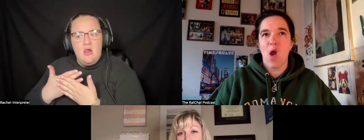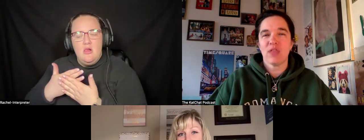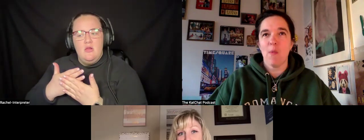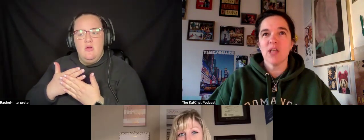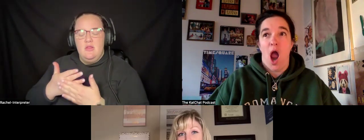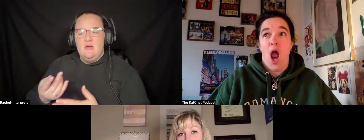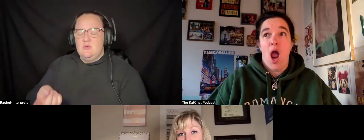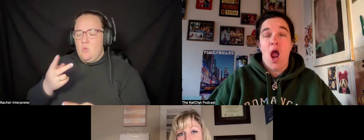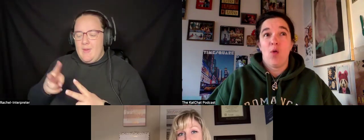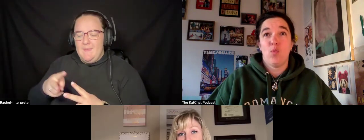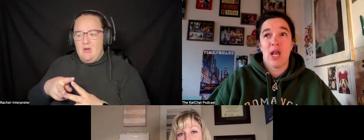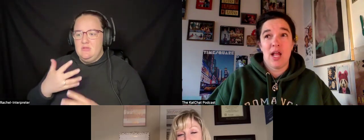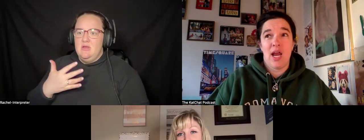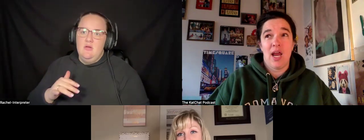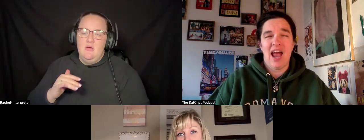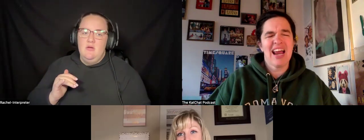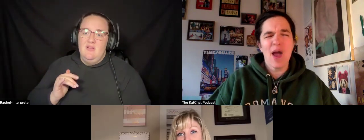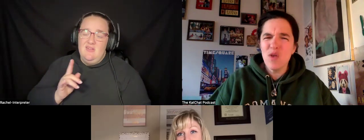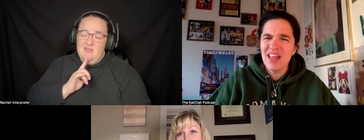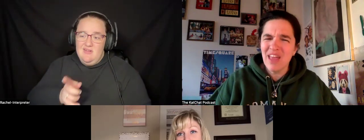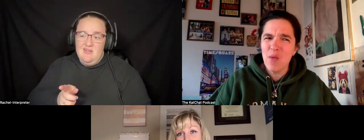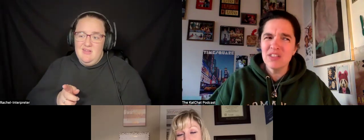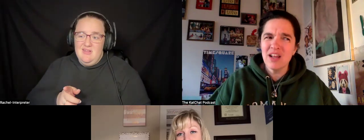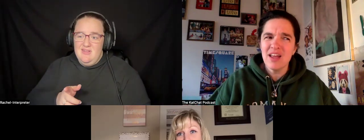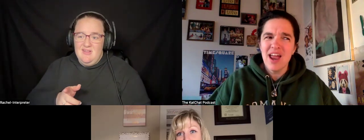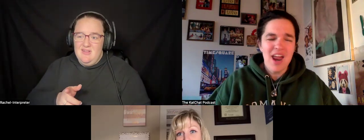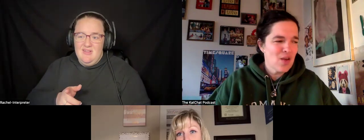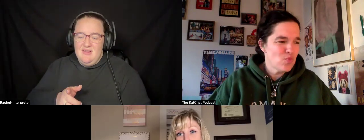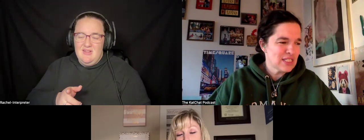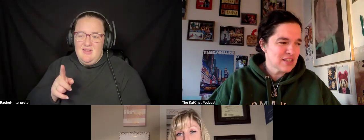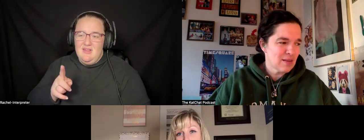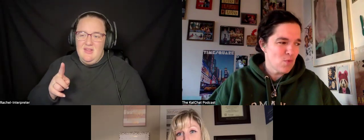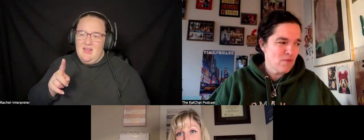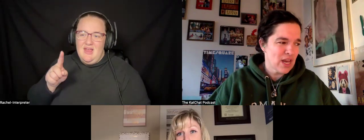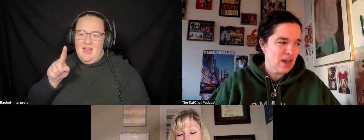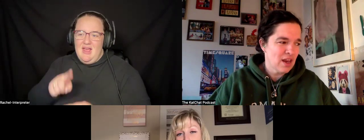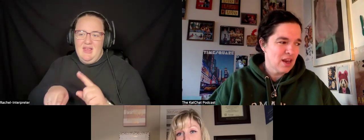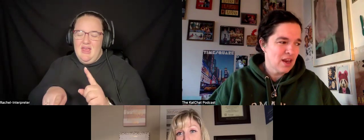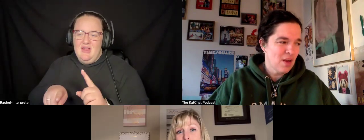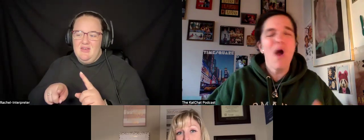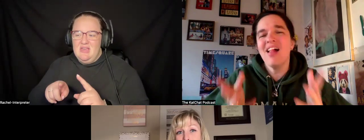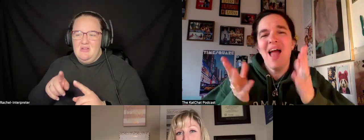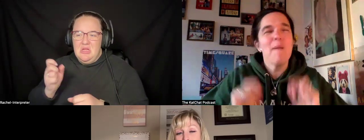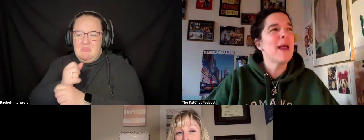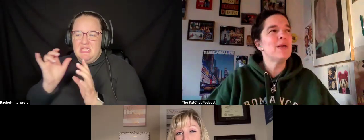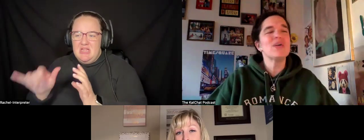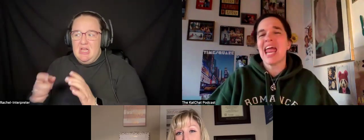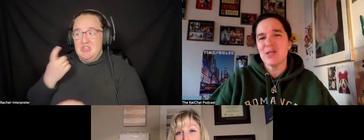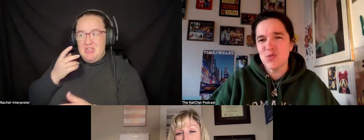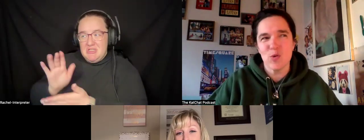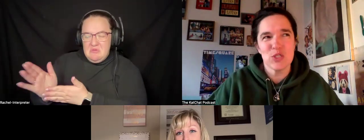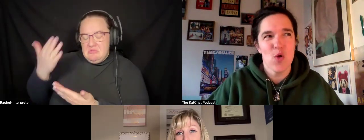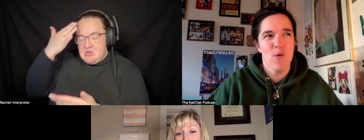one parent I was really, I can't really think of it in a recent movie. Well, maybe